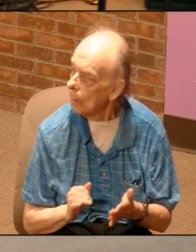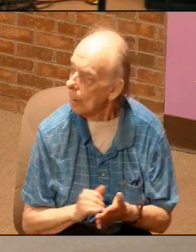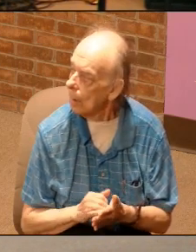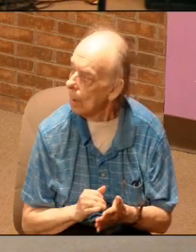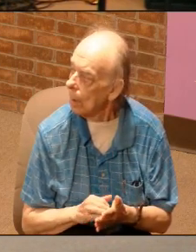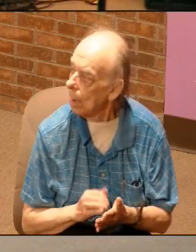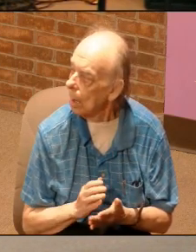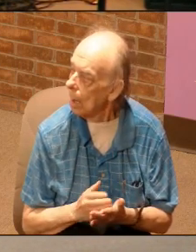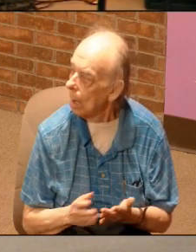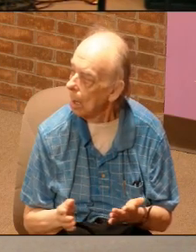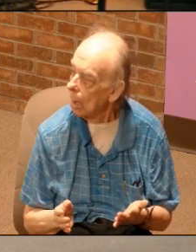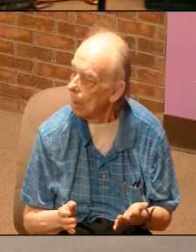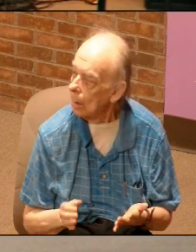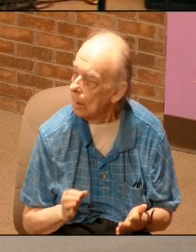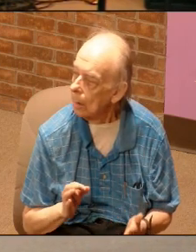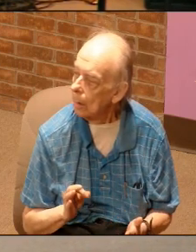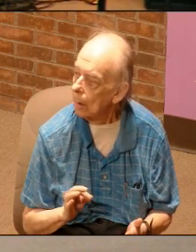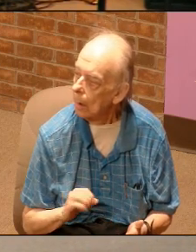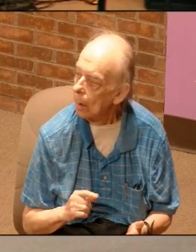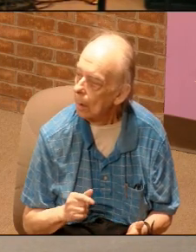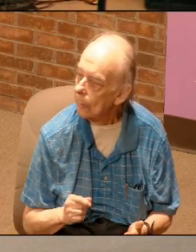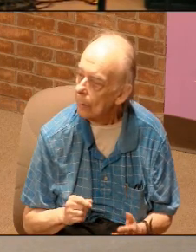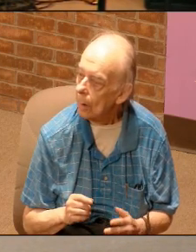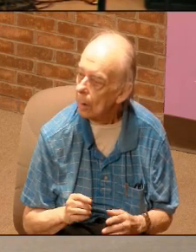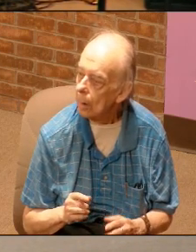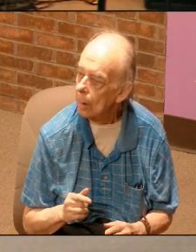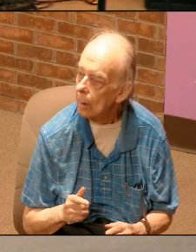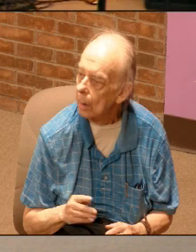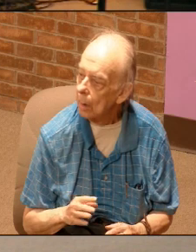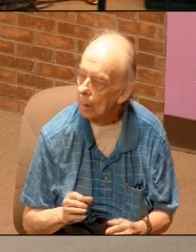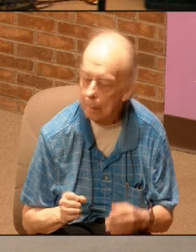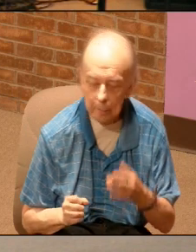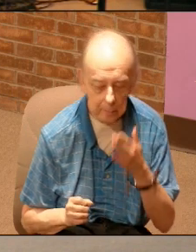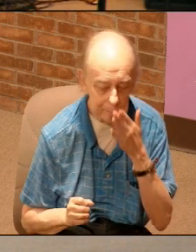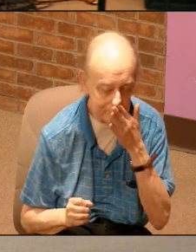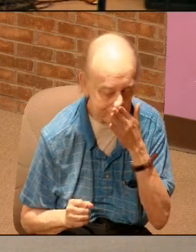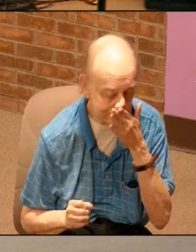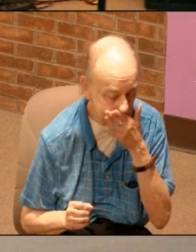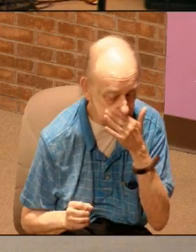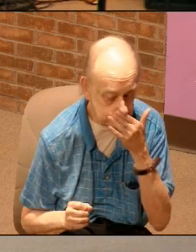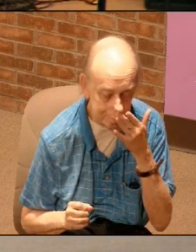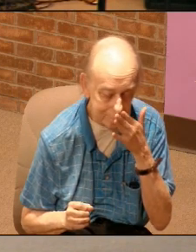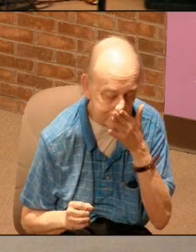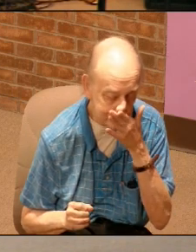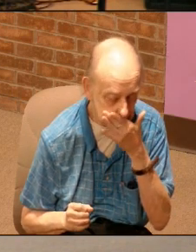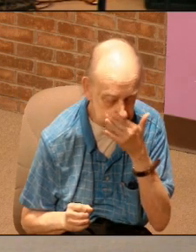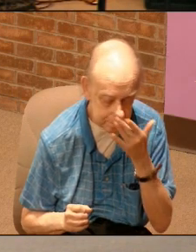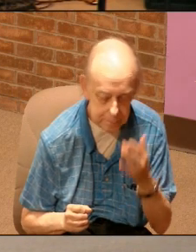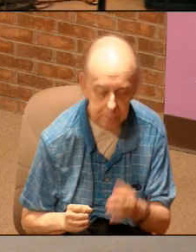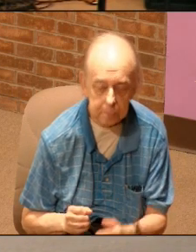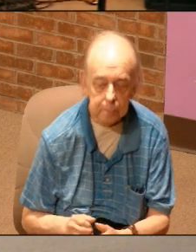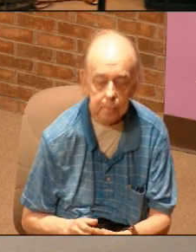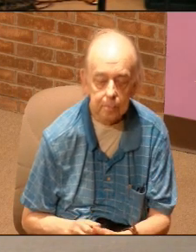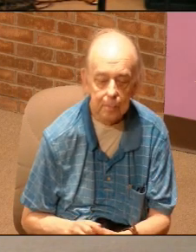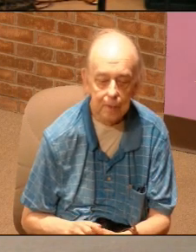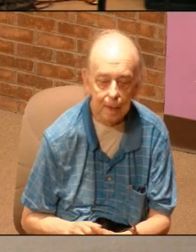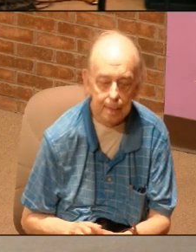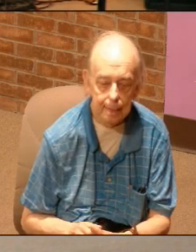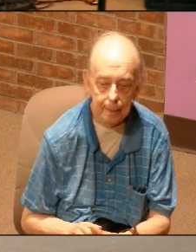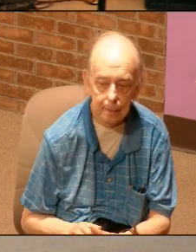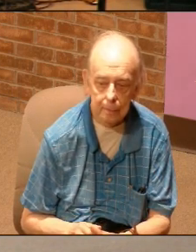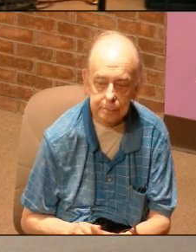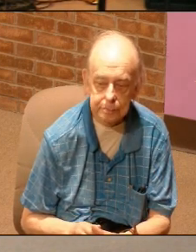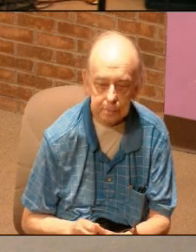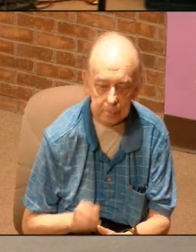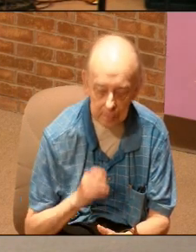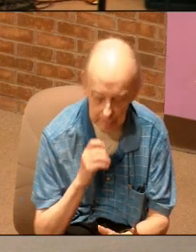some of y'all eat frog legs, right? Yeah, Well, I didn't